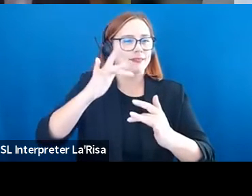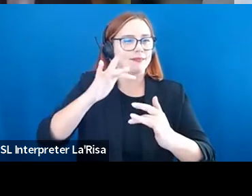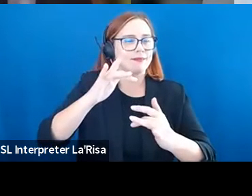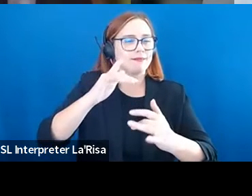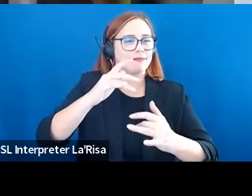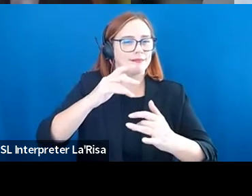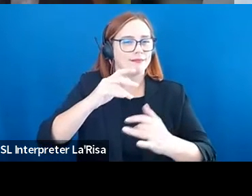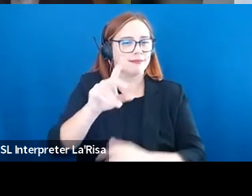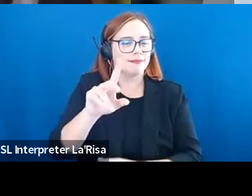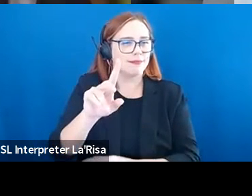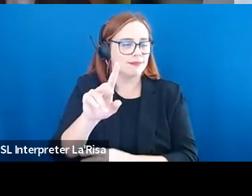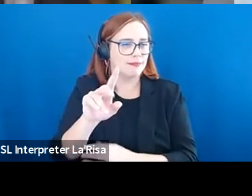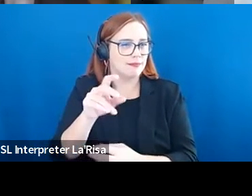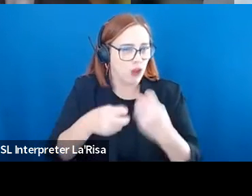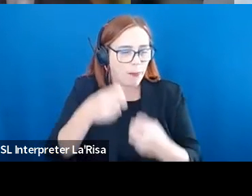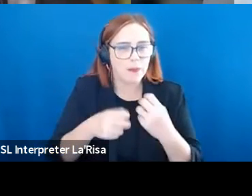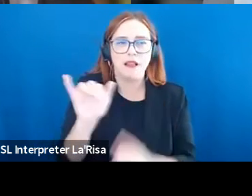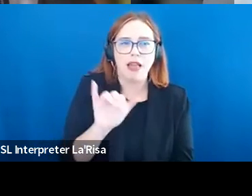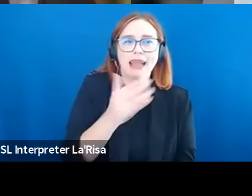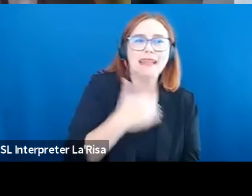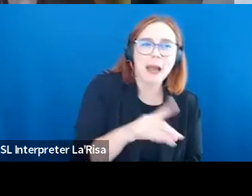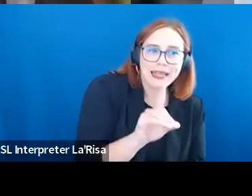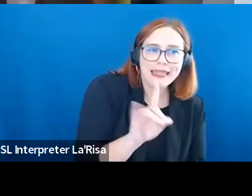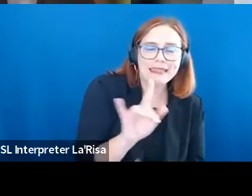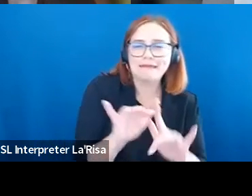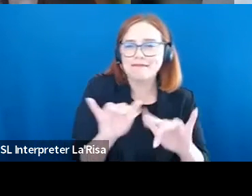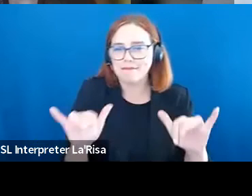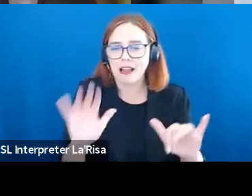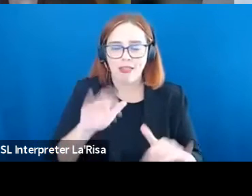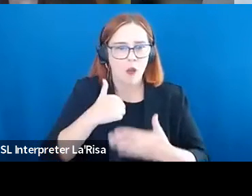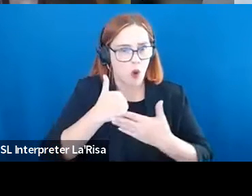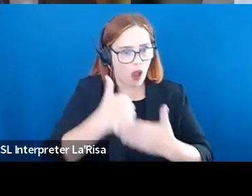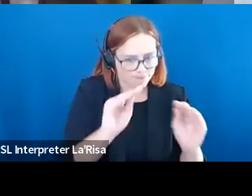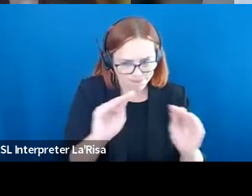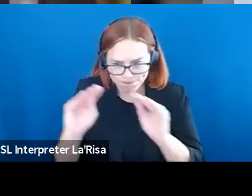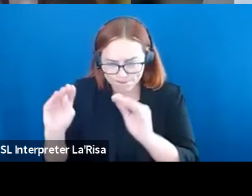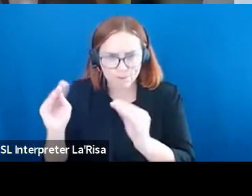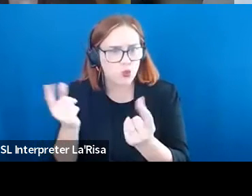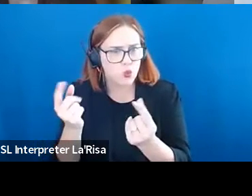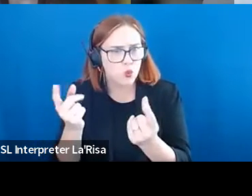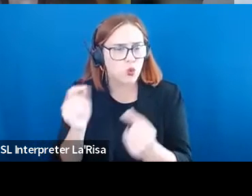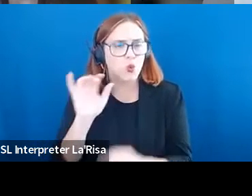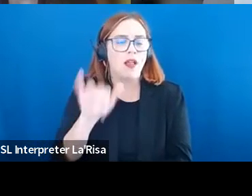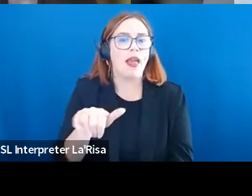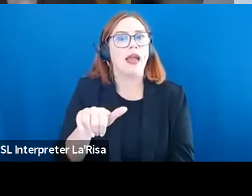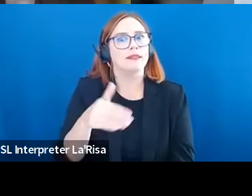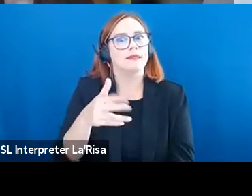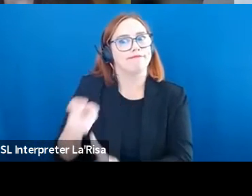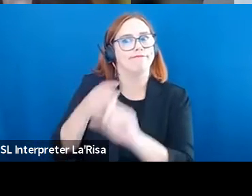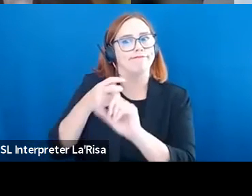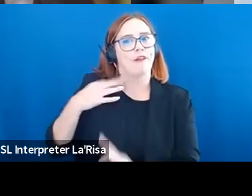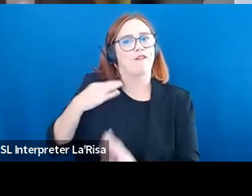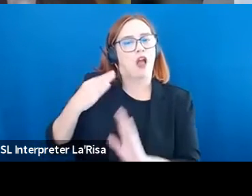by Stanford. So those are the types of ways we've been using volunteers. And of course, our parents and families are really good volunteers as